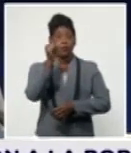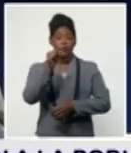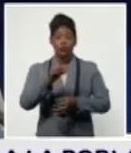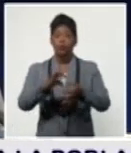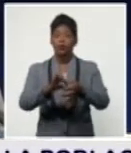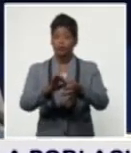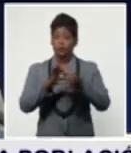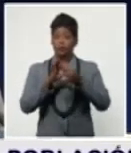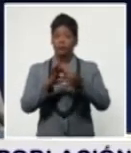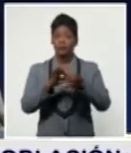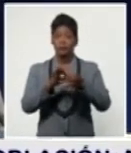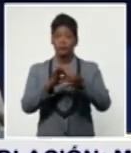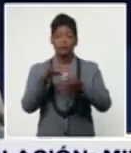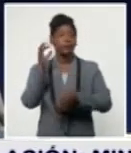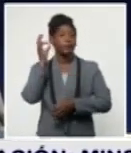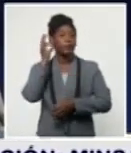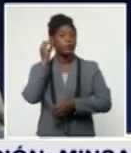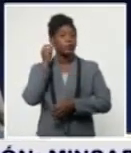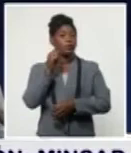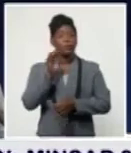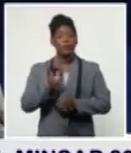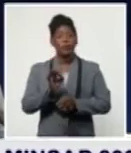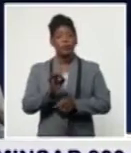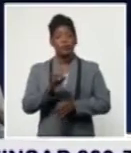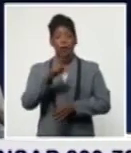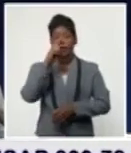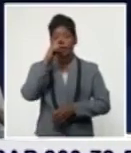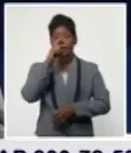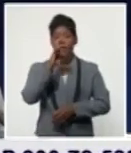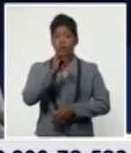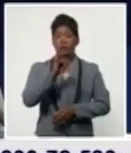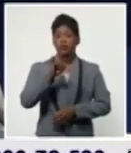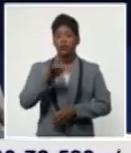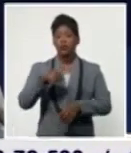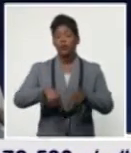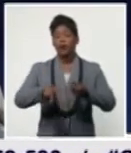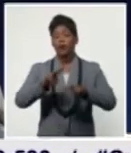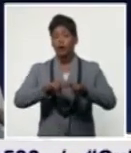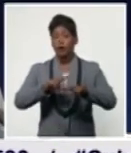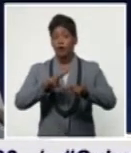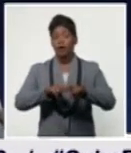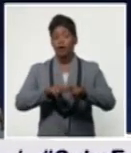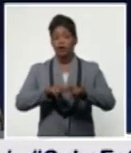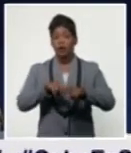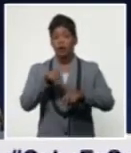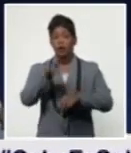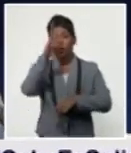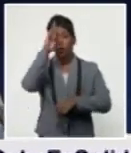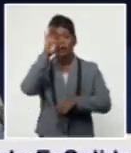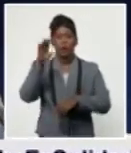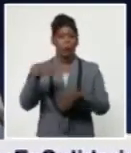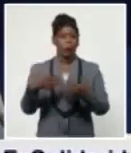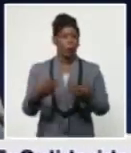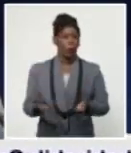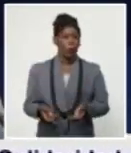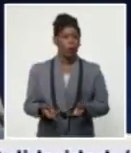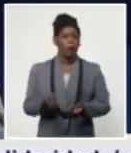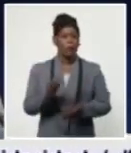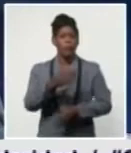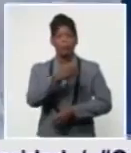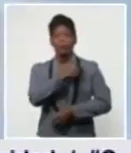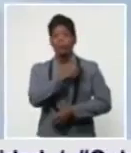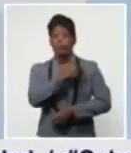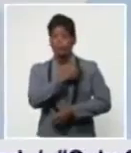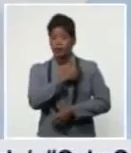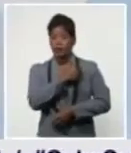we report a case in serious condition. It's a 69-year-old female patient from Havana. She is